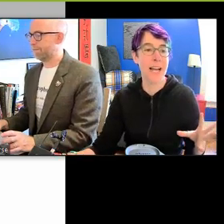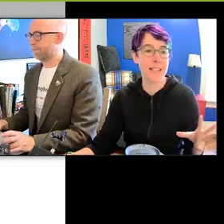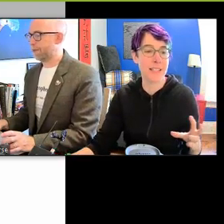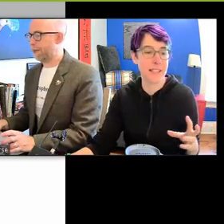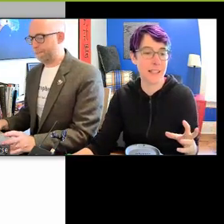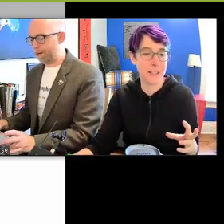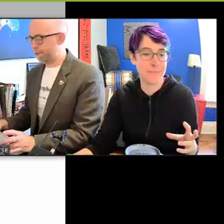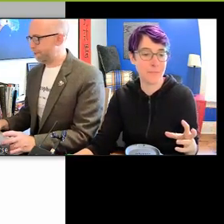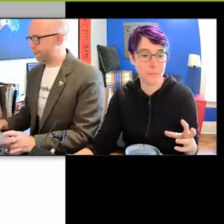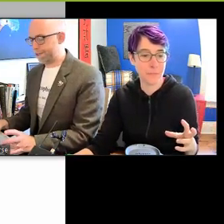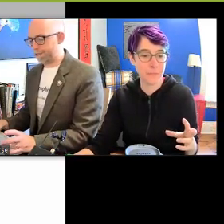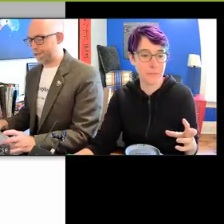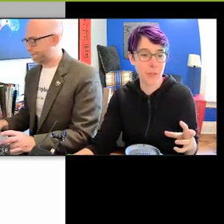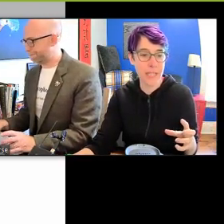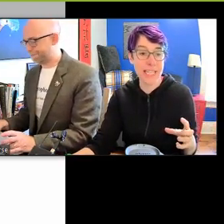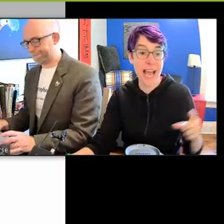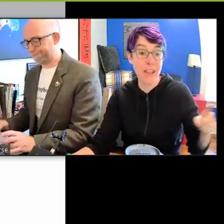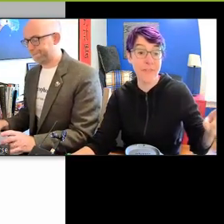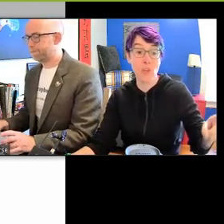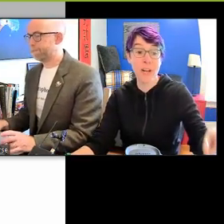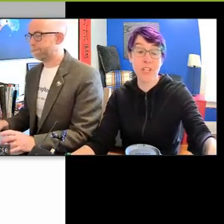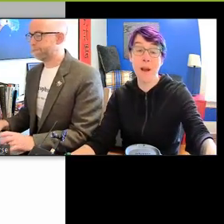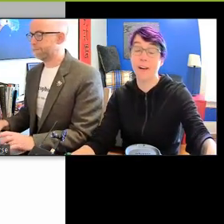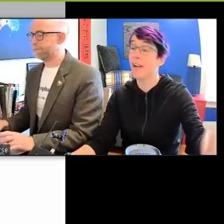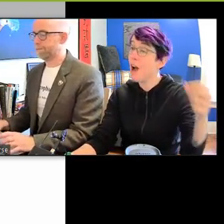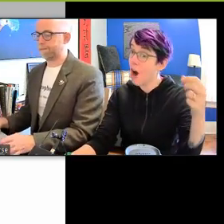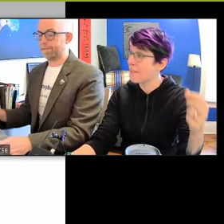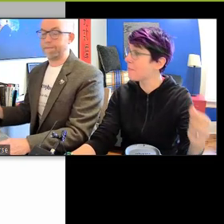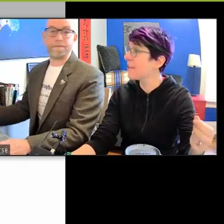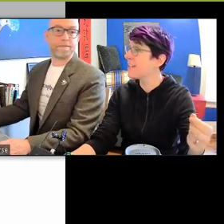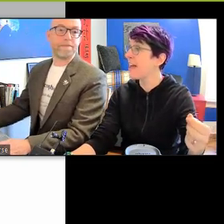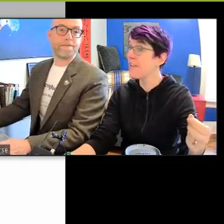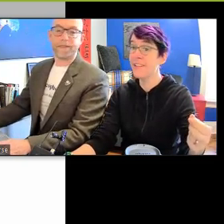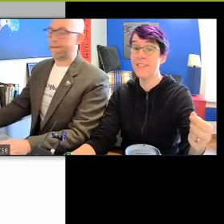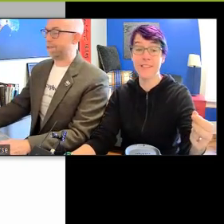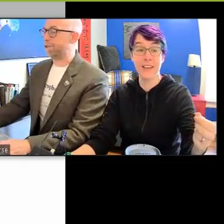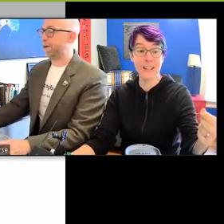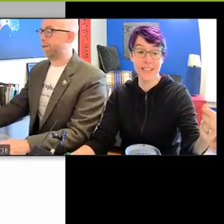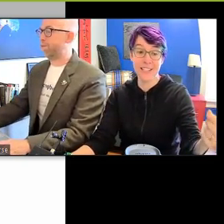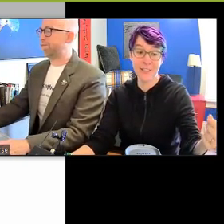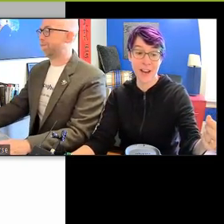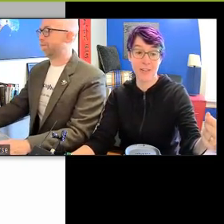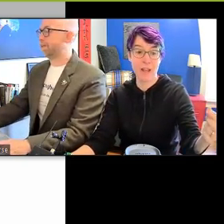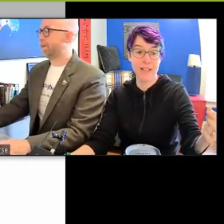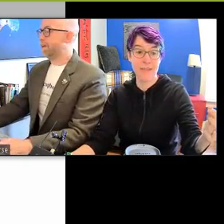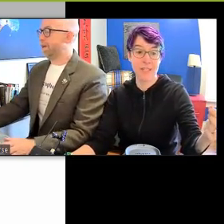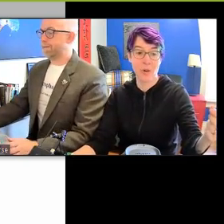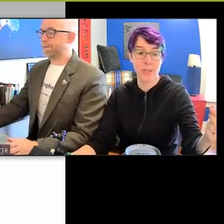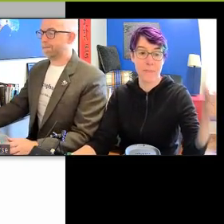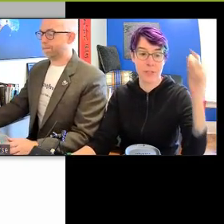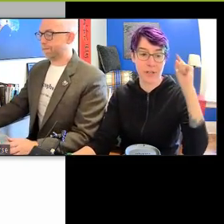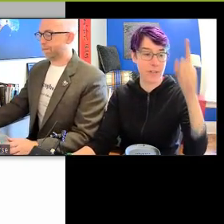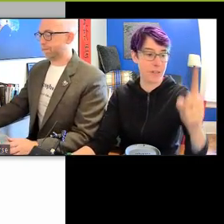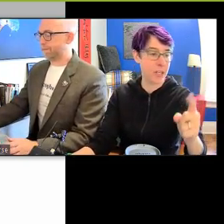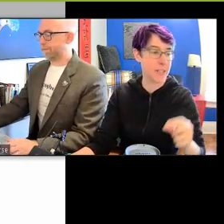Big tusks. And apparently delicious. Related to elephants, question mark. Are they related to elephants? This is great. This is great. Well adapted to